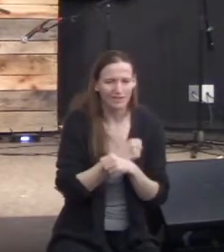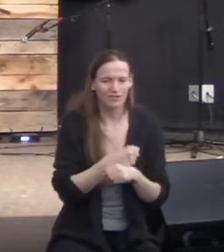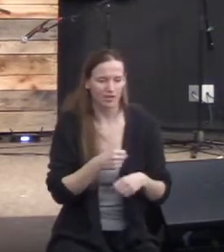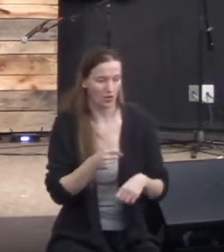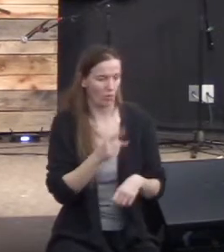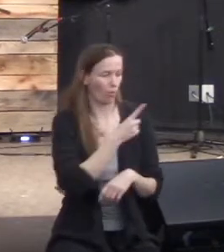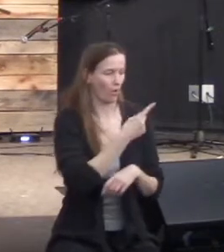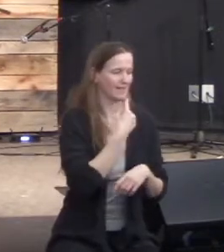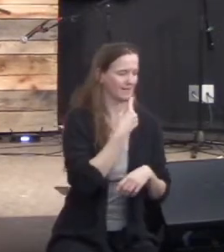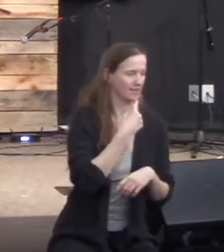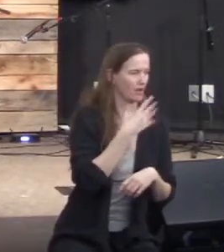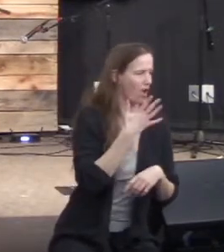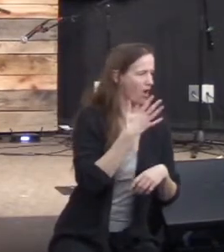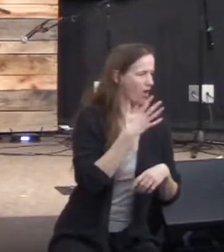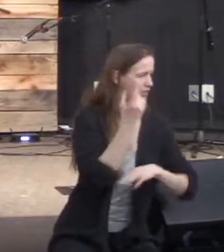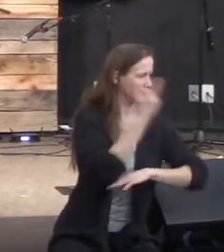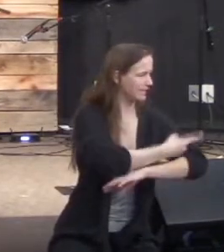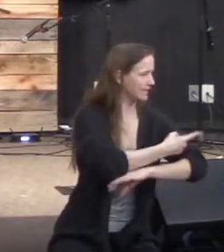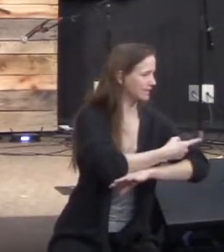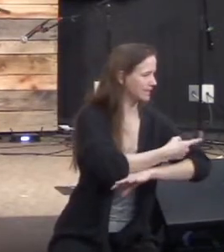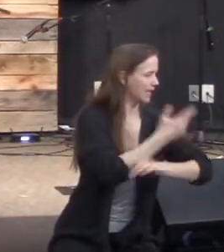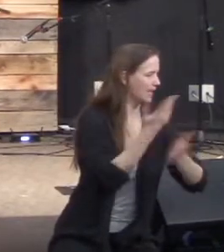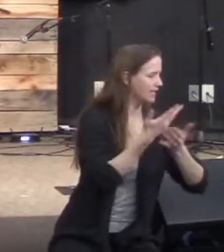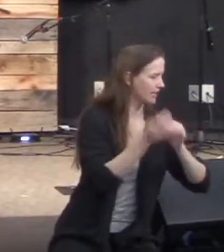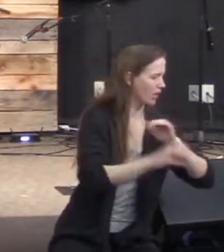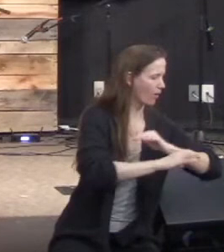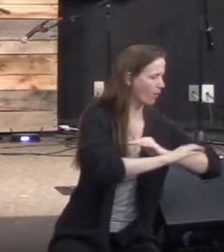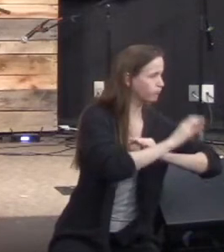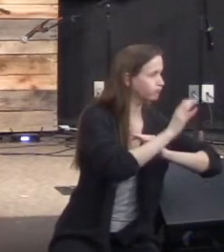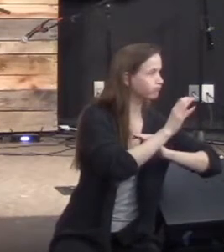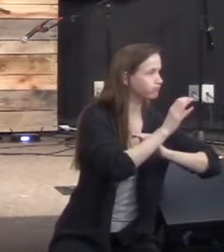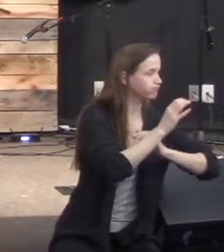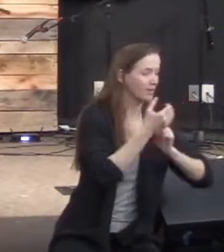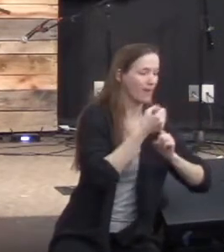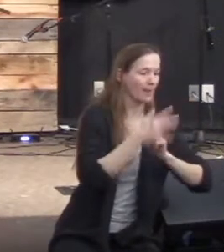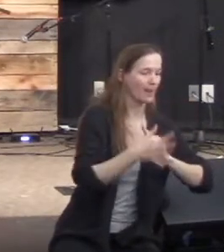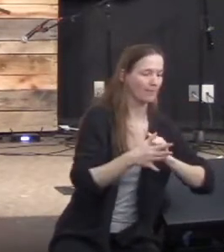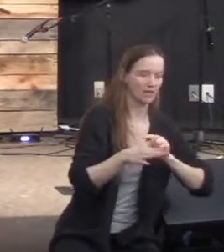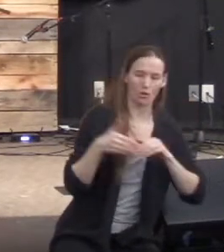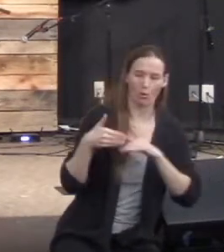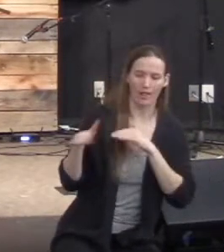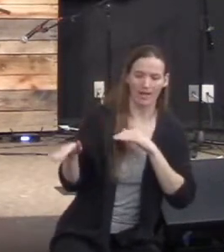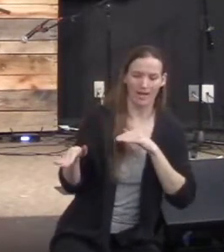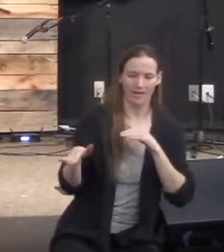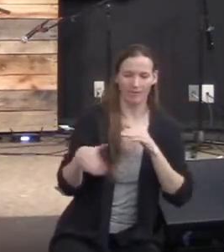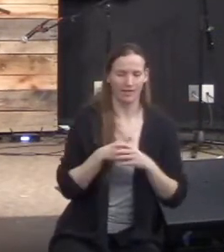go. I got to get out. I'm not letting you go unless you bless me. And then he goes, okay, blam.